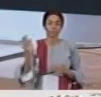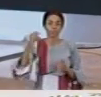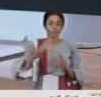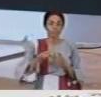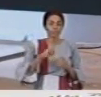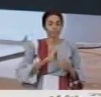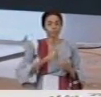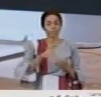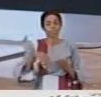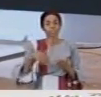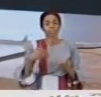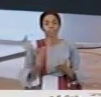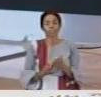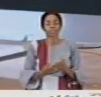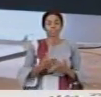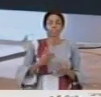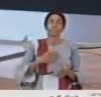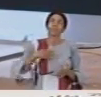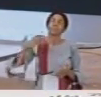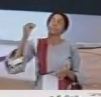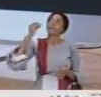until I reach my